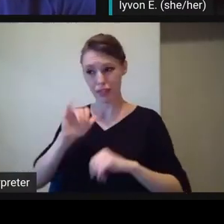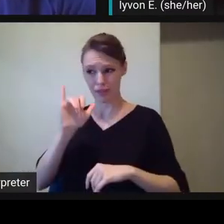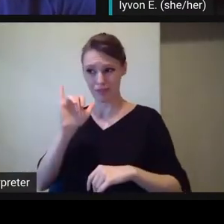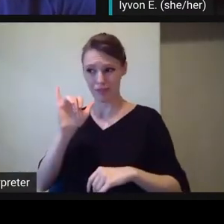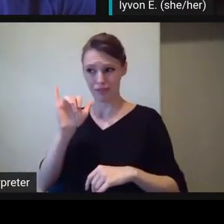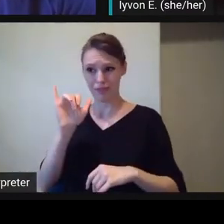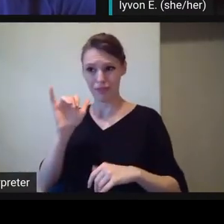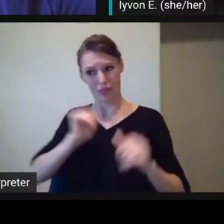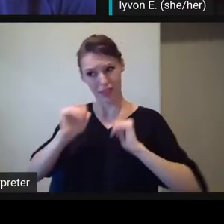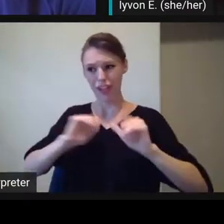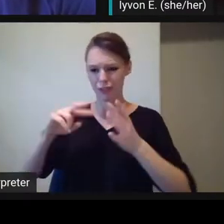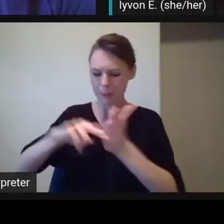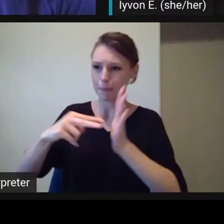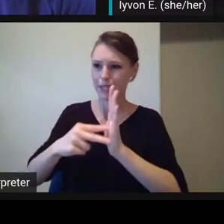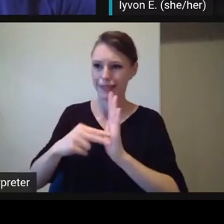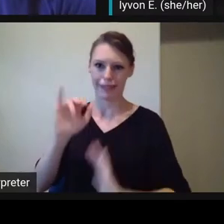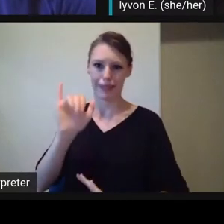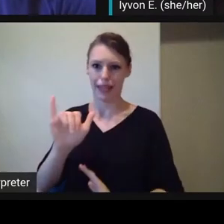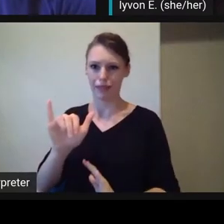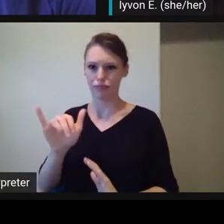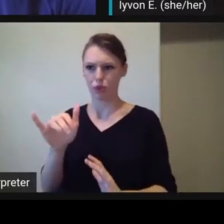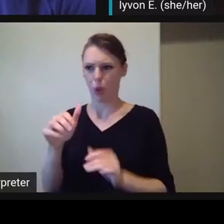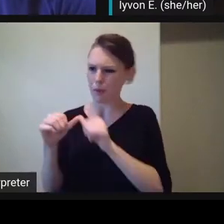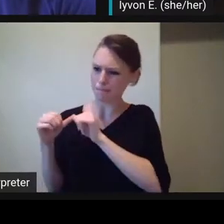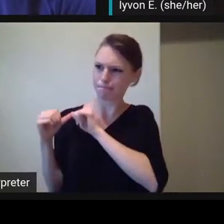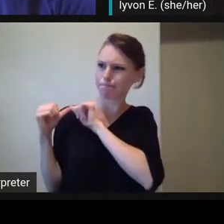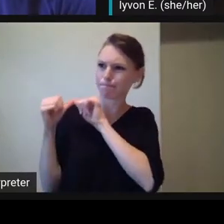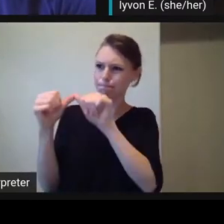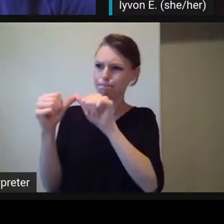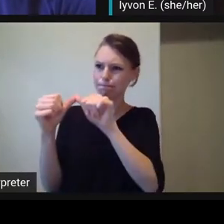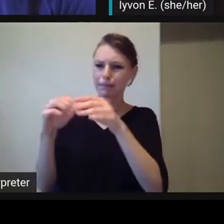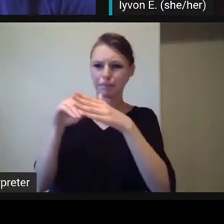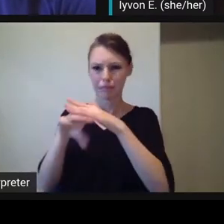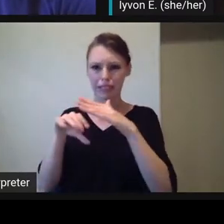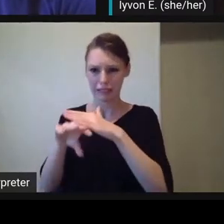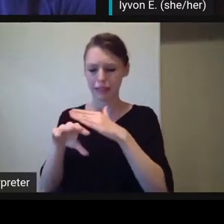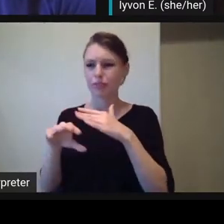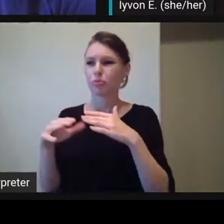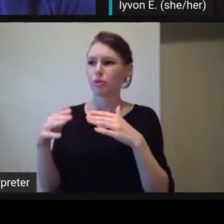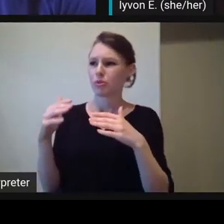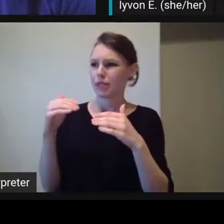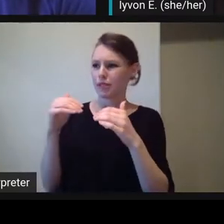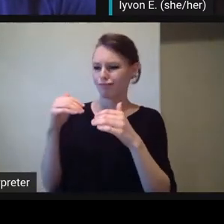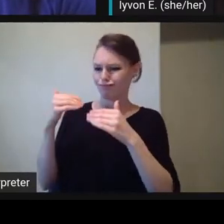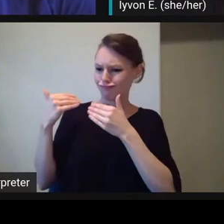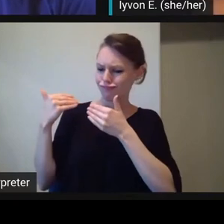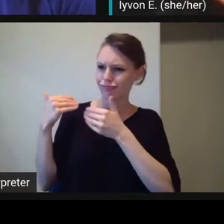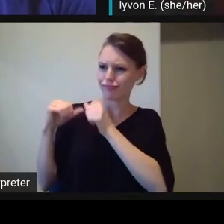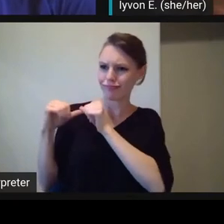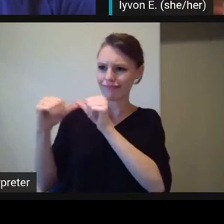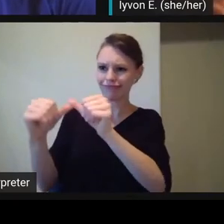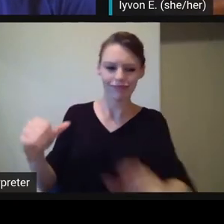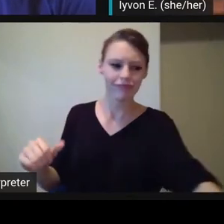continue to create more models that create a sustainable method and way in which we're doing that and continuing to